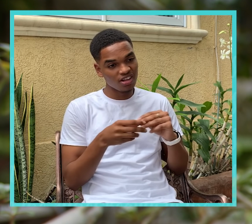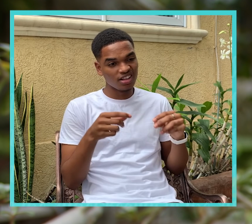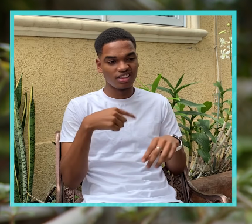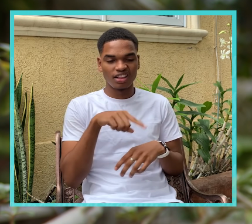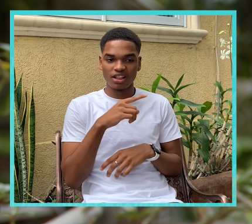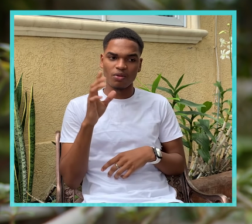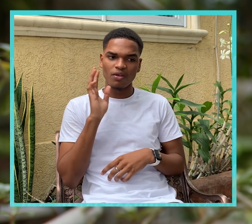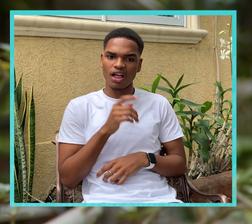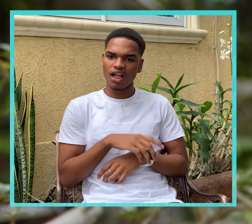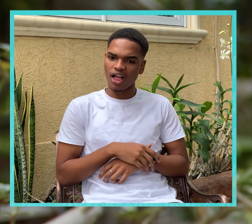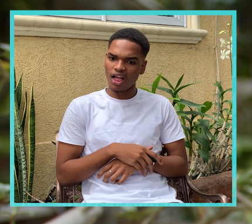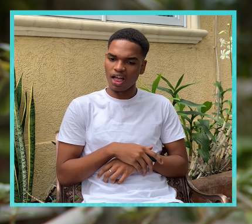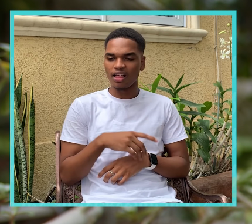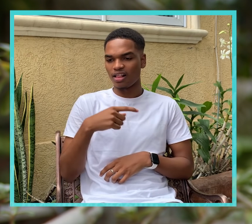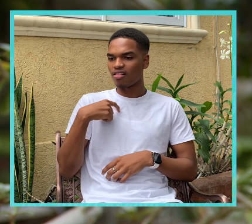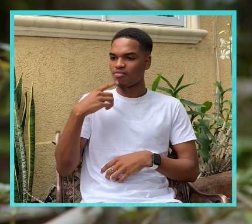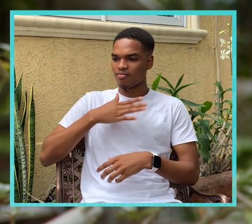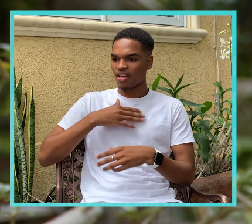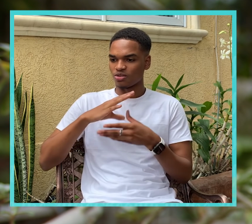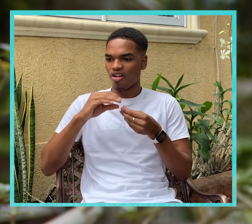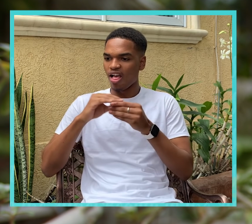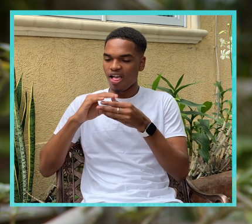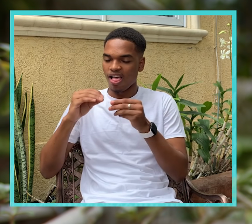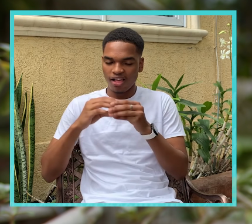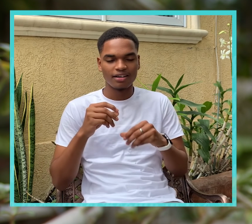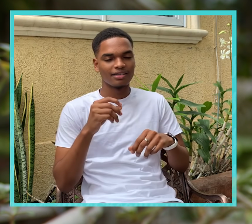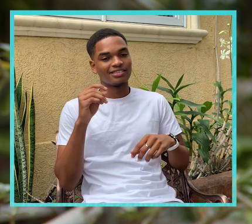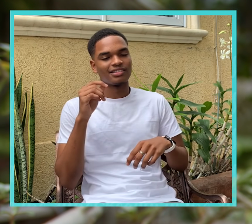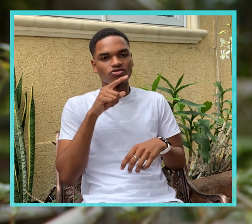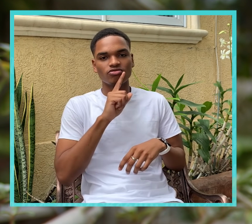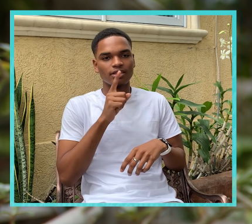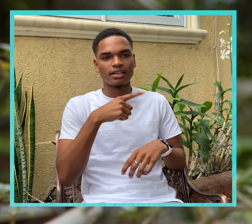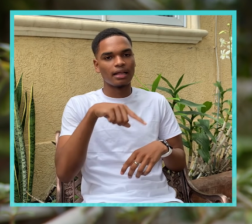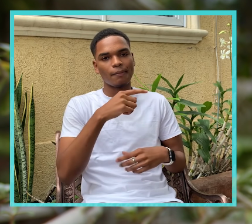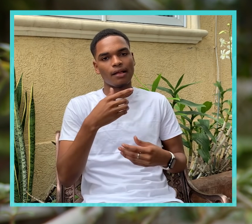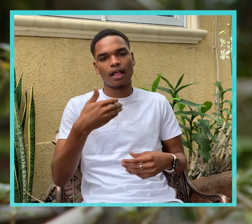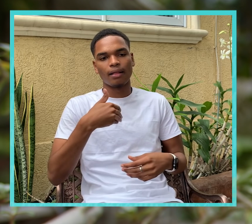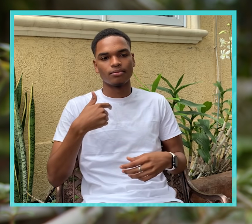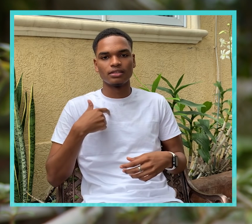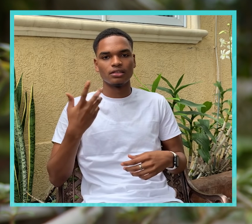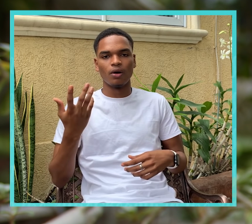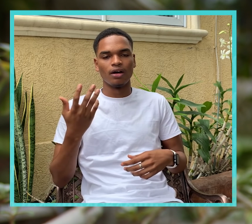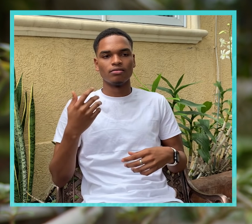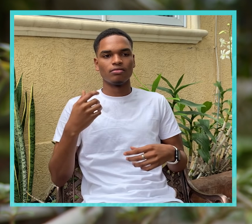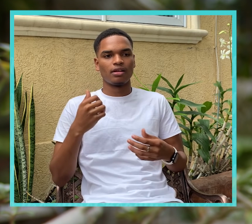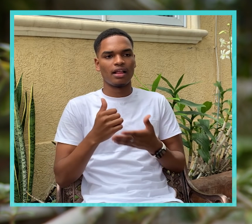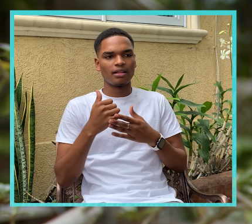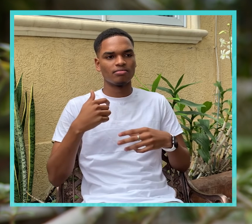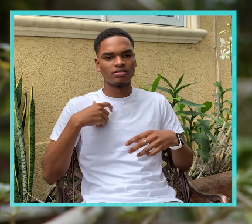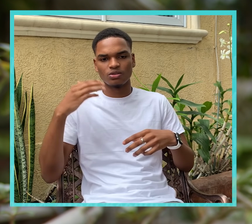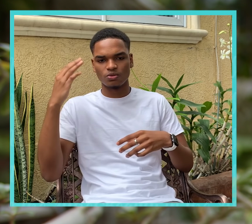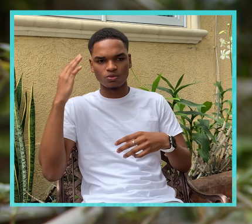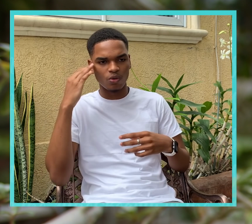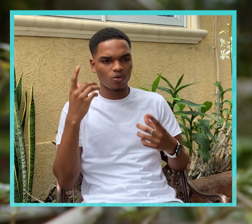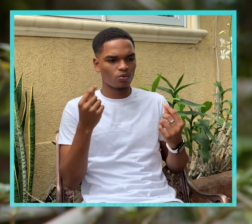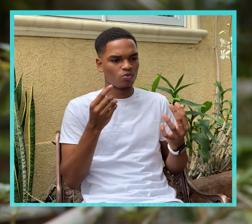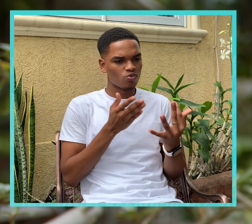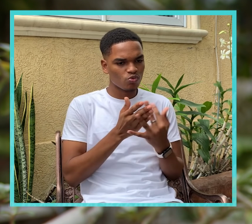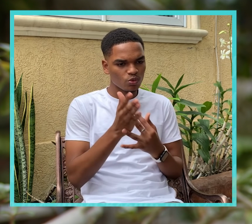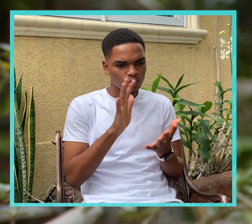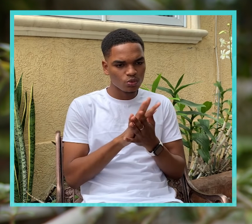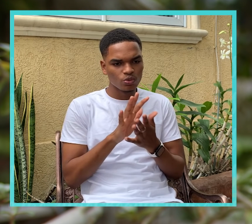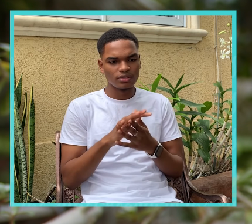ah, they'll tell their stories. And they just help me to navigate, you know, go through school without worrying about, oh,